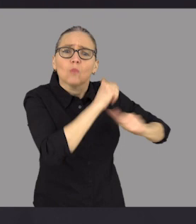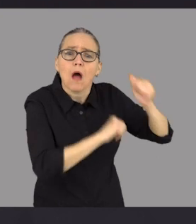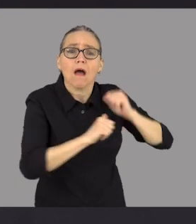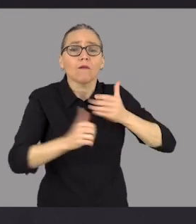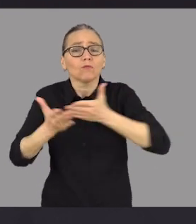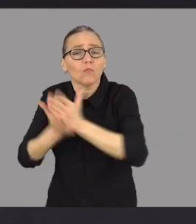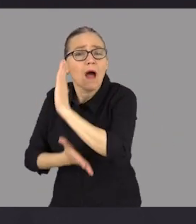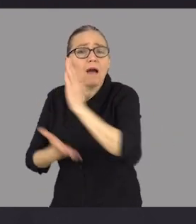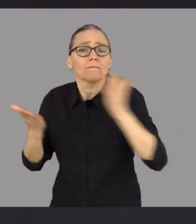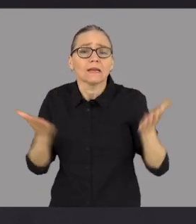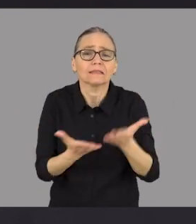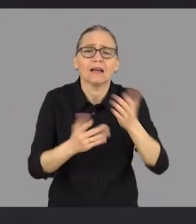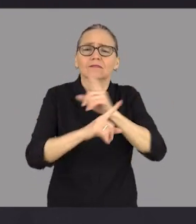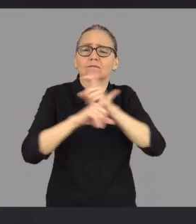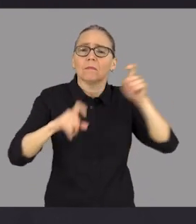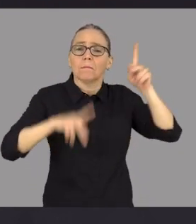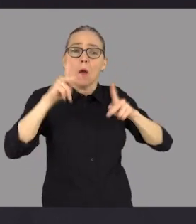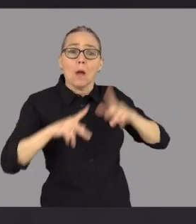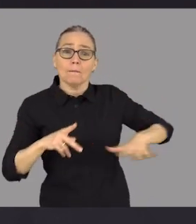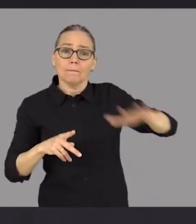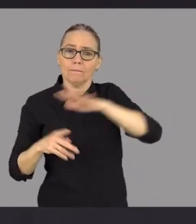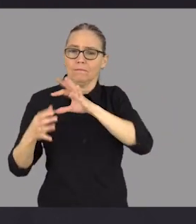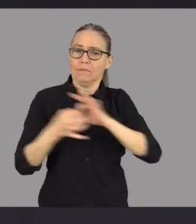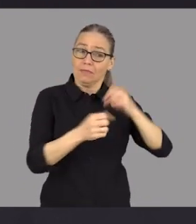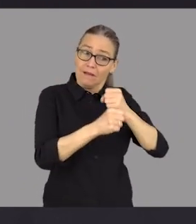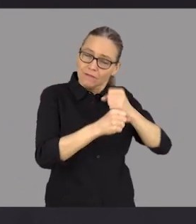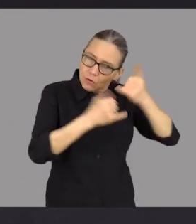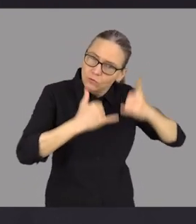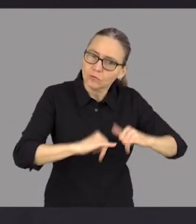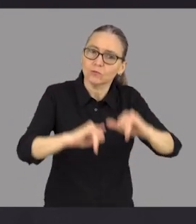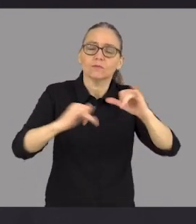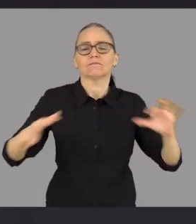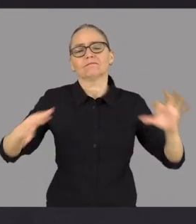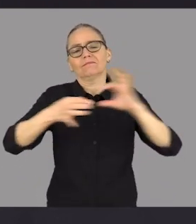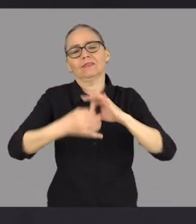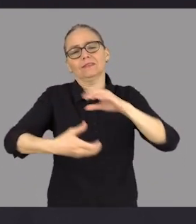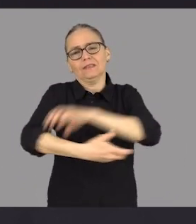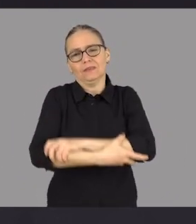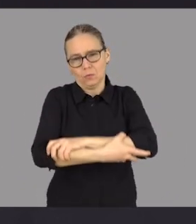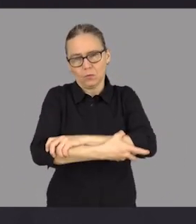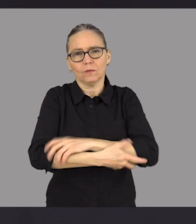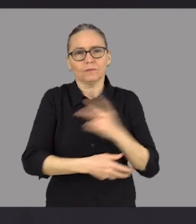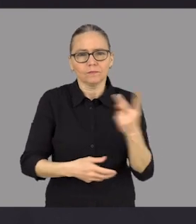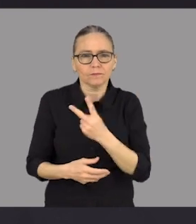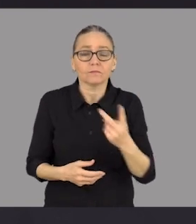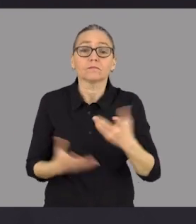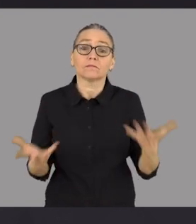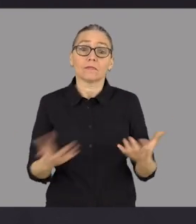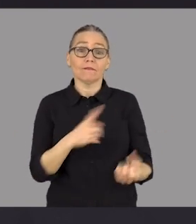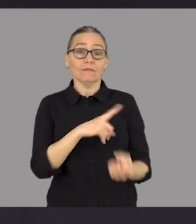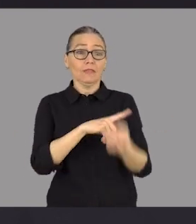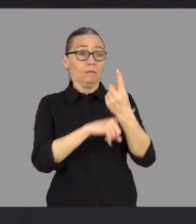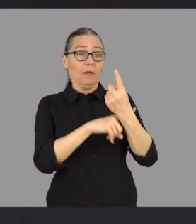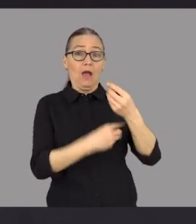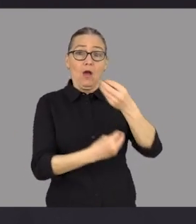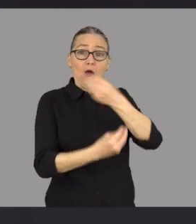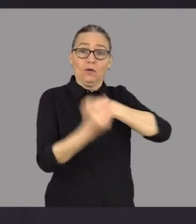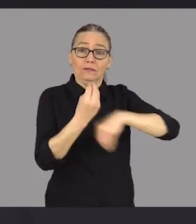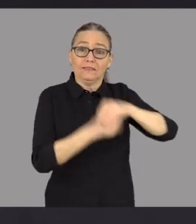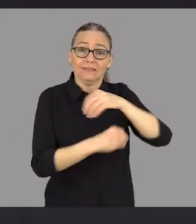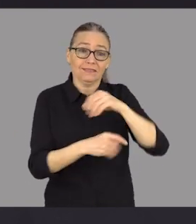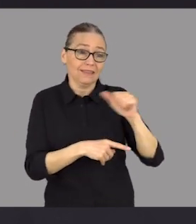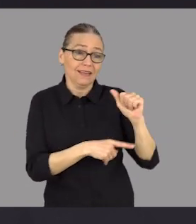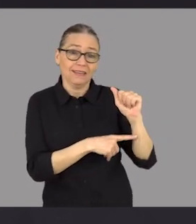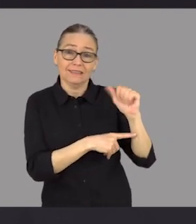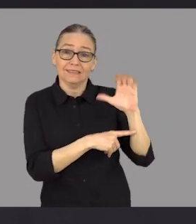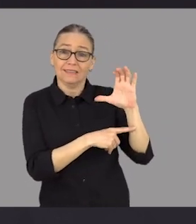collective responsibility to this place and its people's histories, rights, and presence, and to the ongoing work of